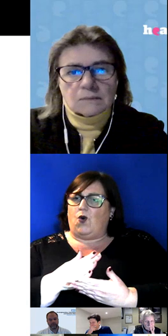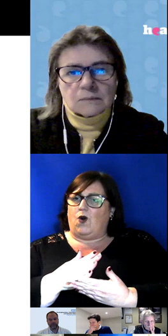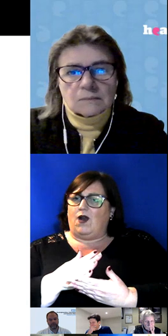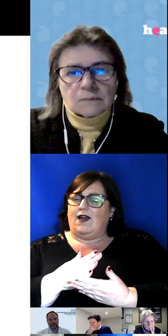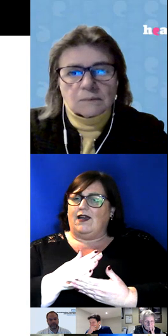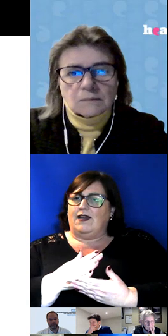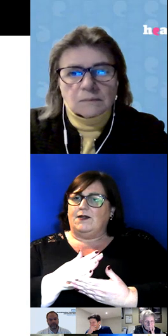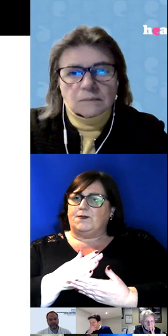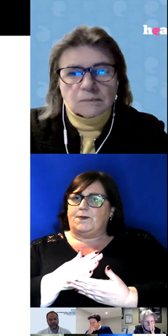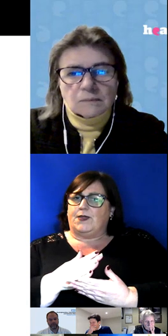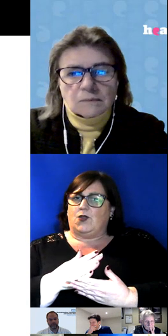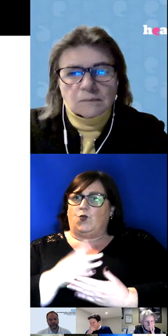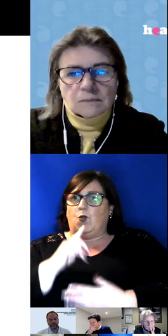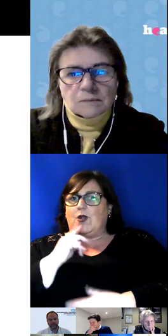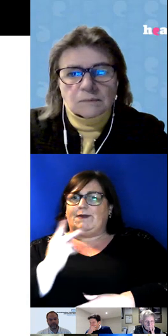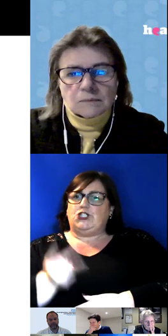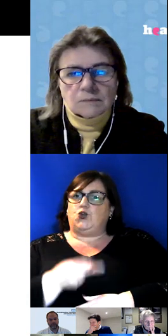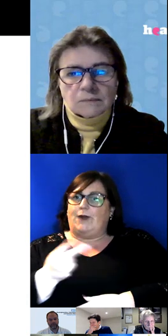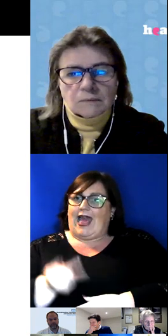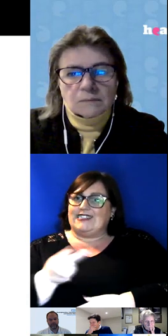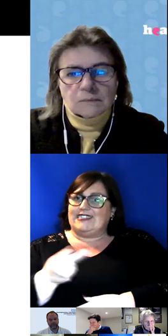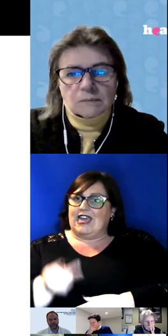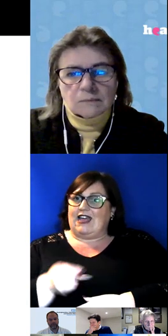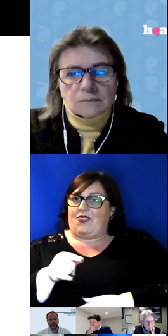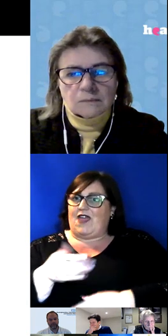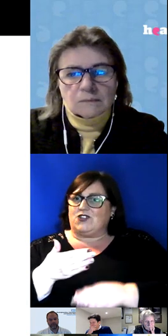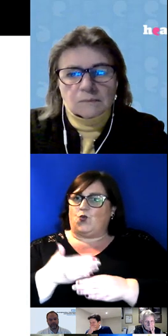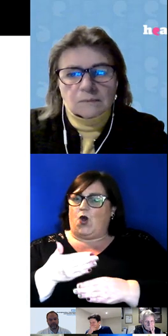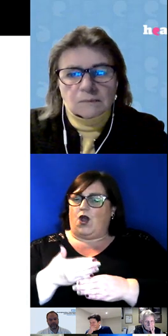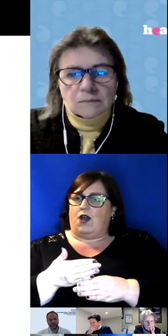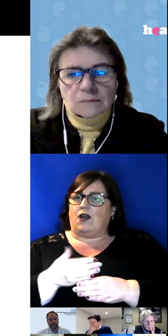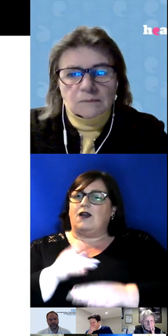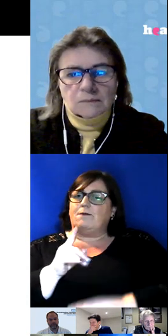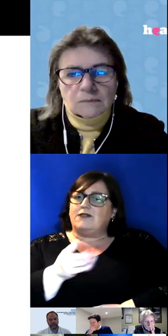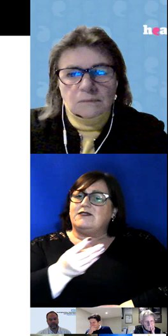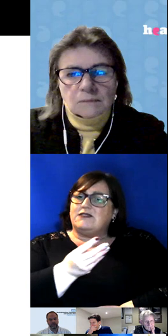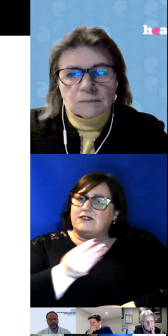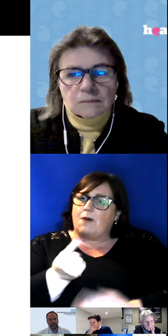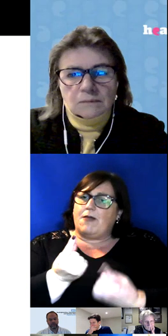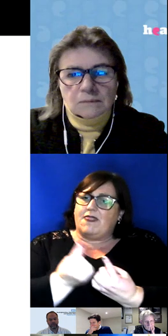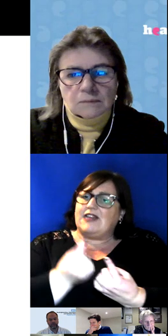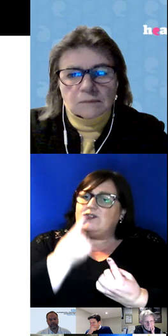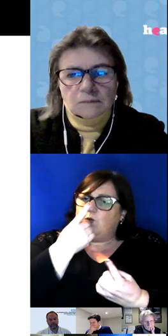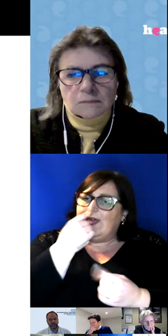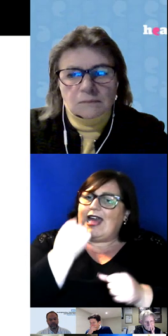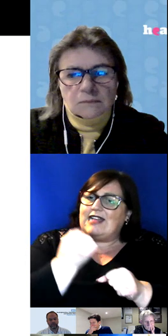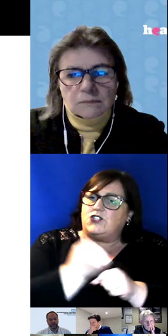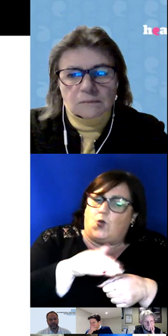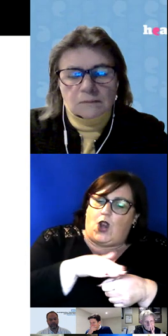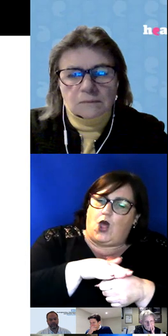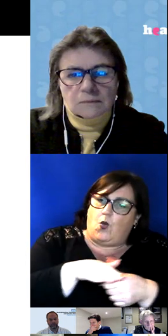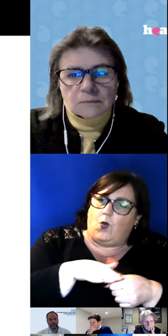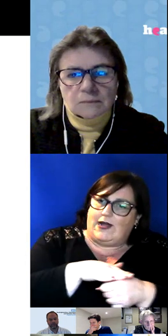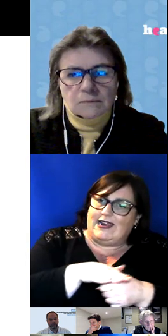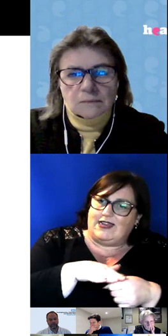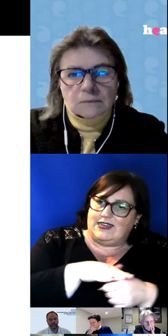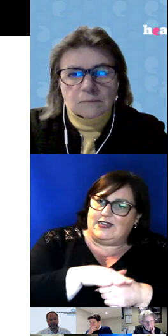we'll all be replicating that. But there are things that we can do locally, and we will be using the ICP strategies to influence